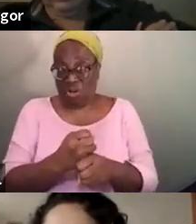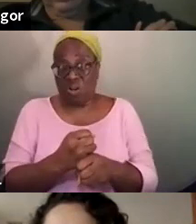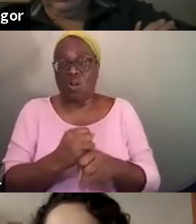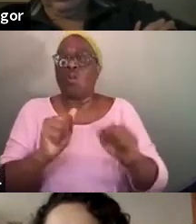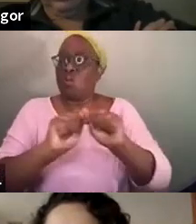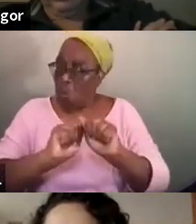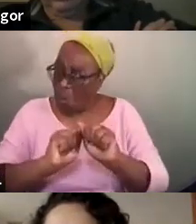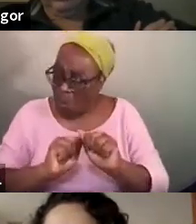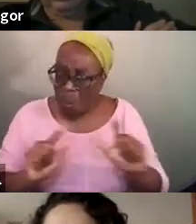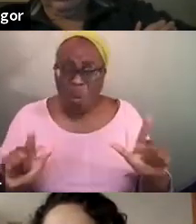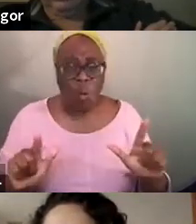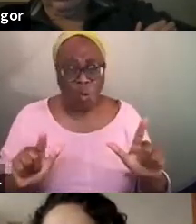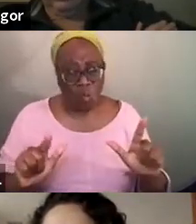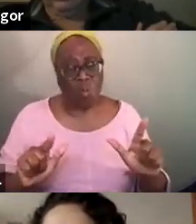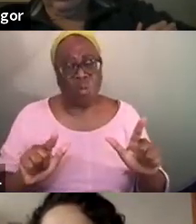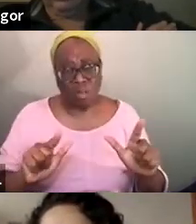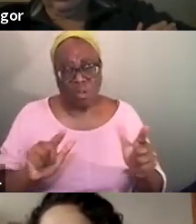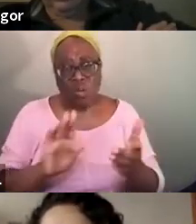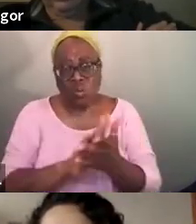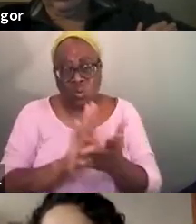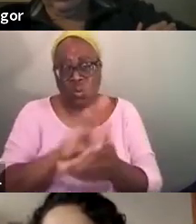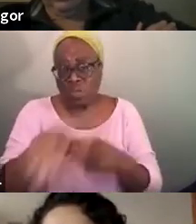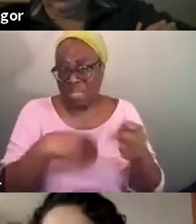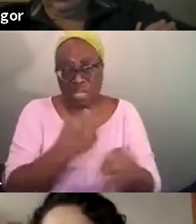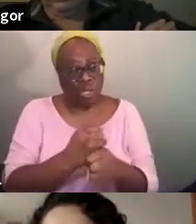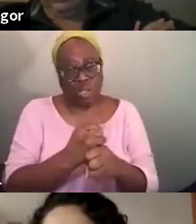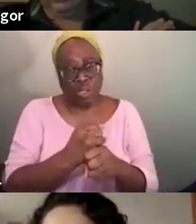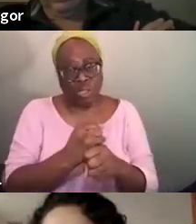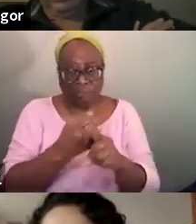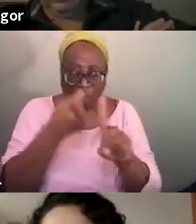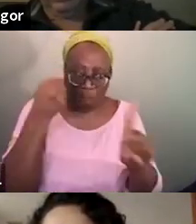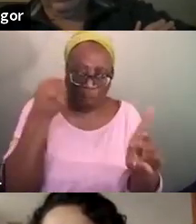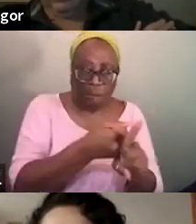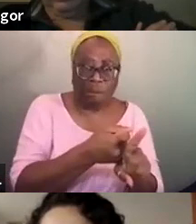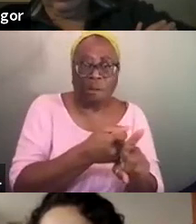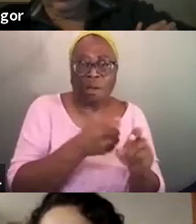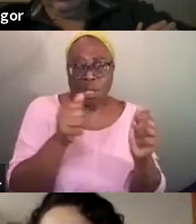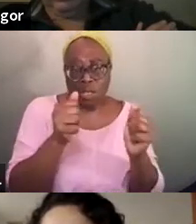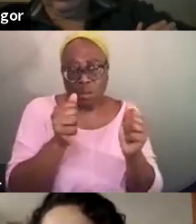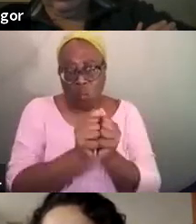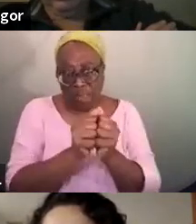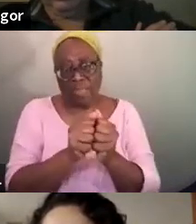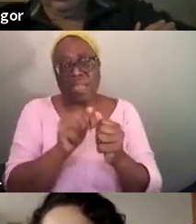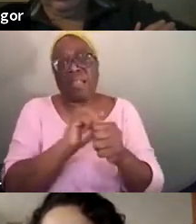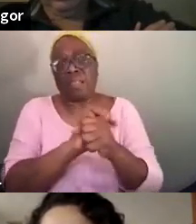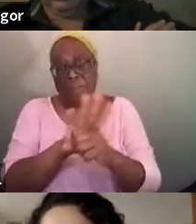21, was clouded in the pandemic.